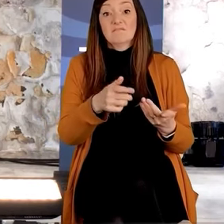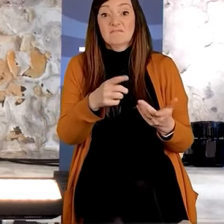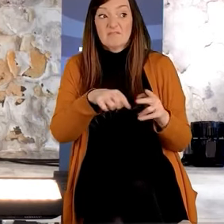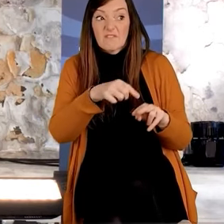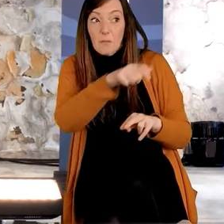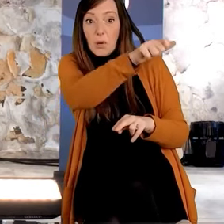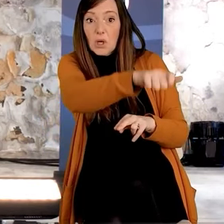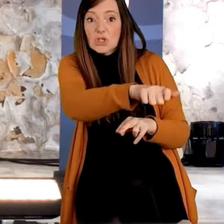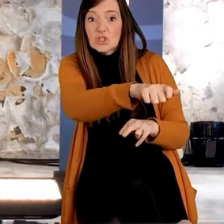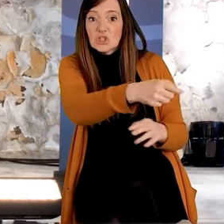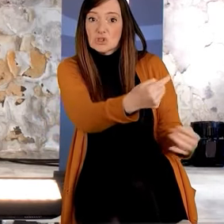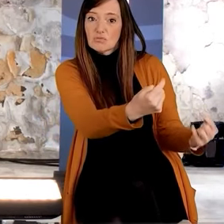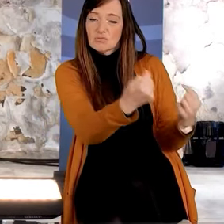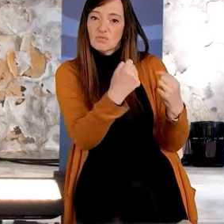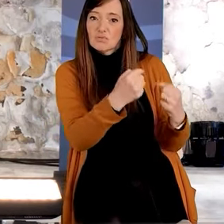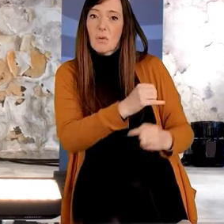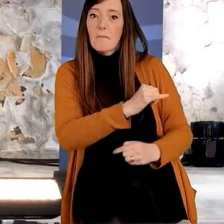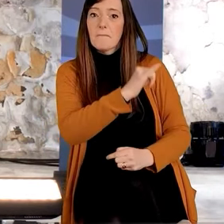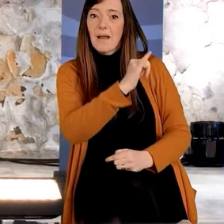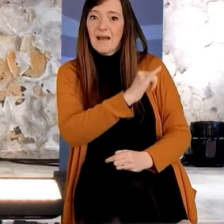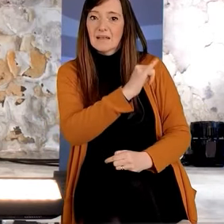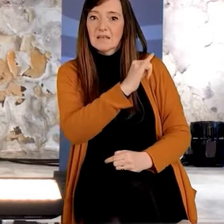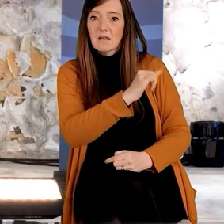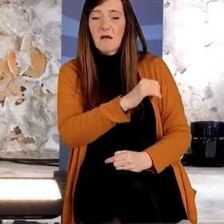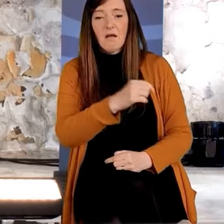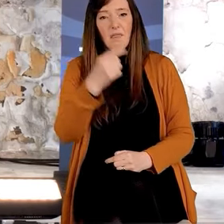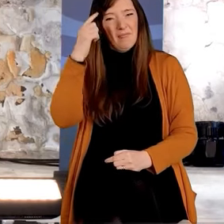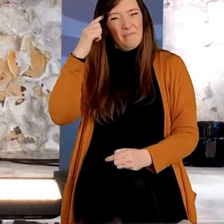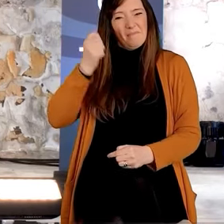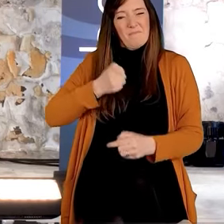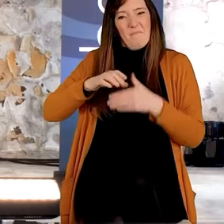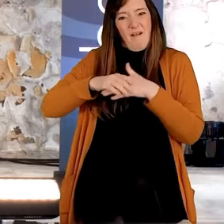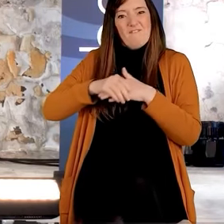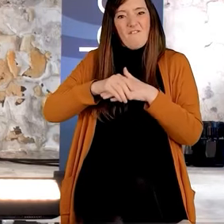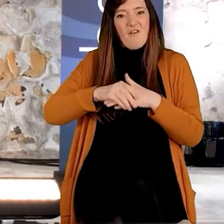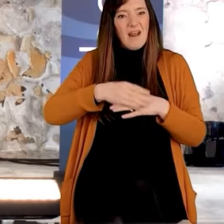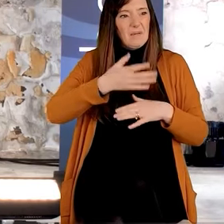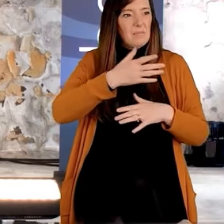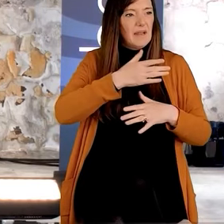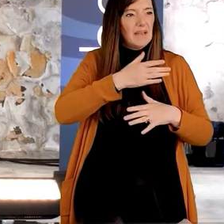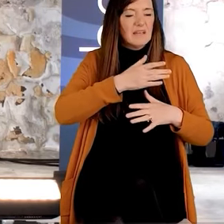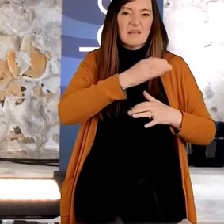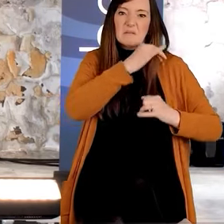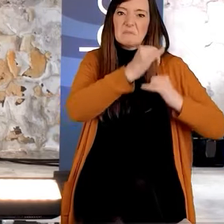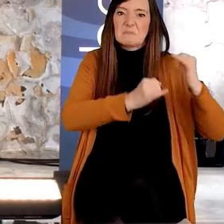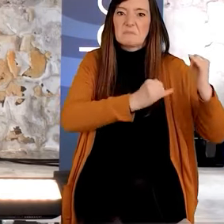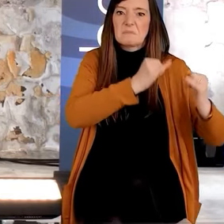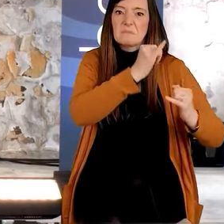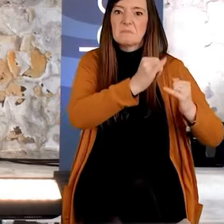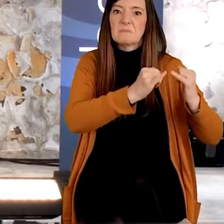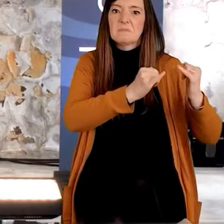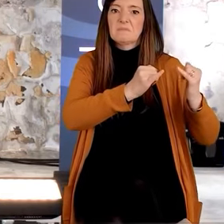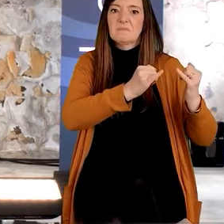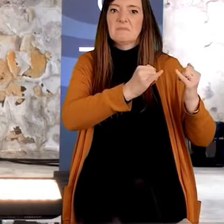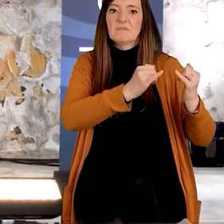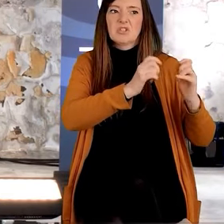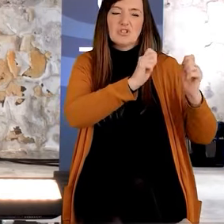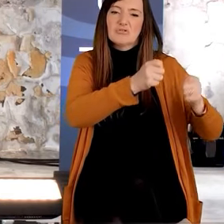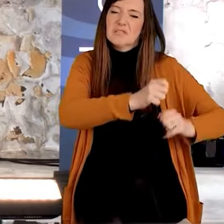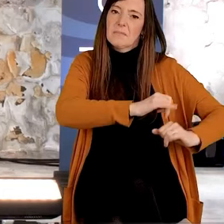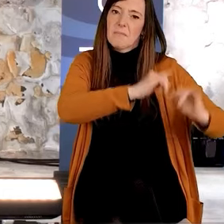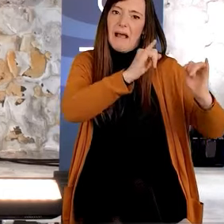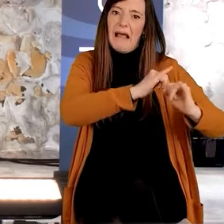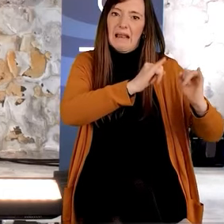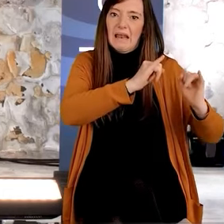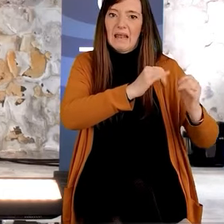of a friend of mine who's been badly treated by a former work colleague, and you naturally want to get your own back.